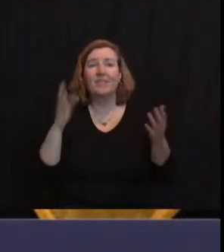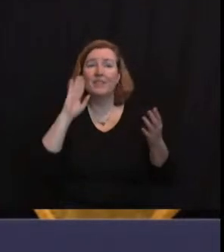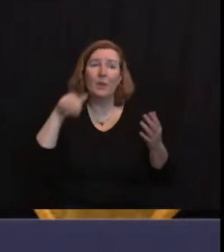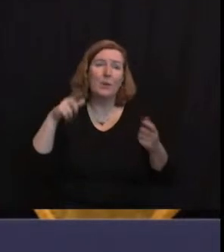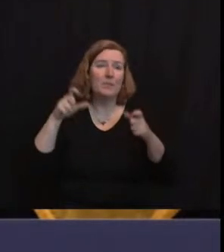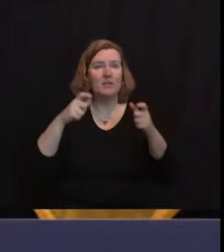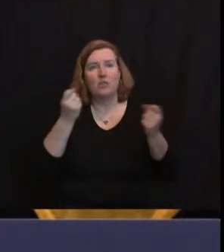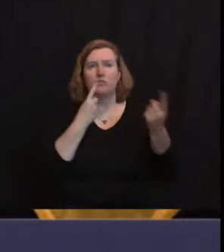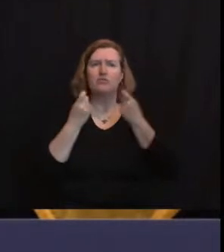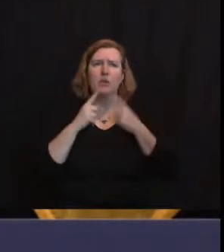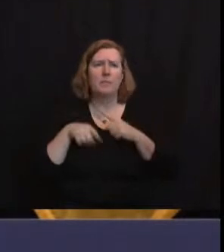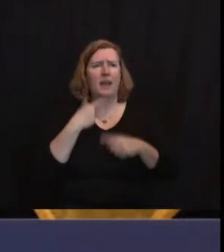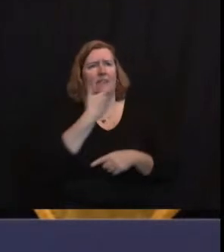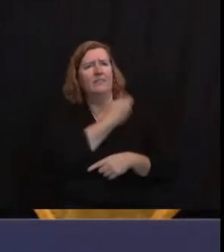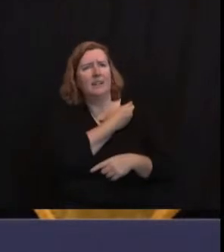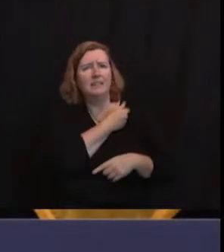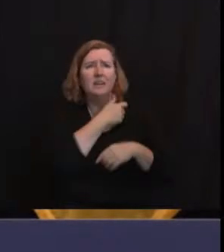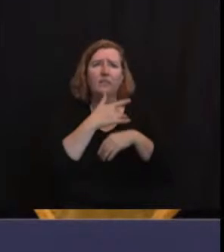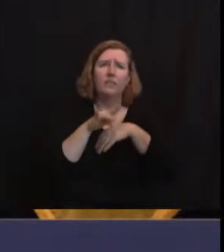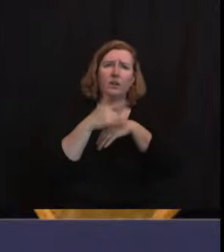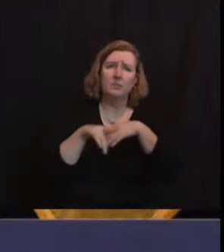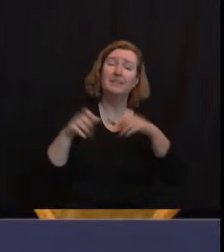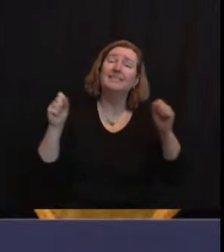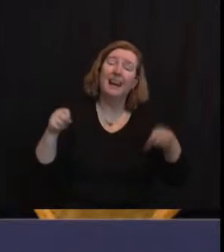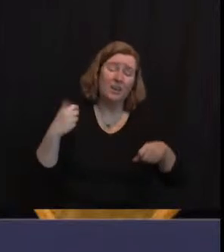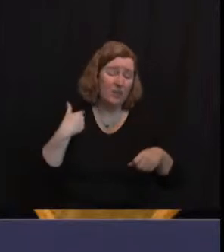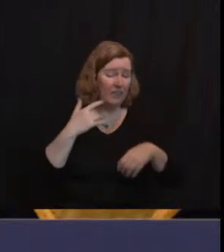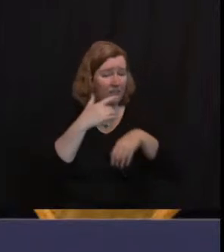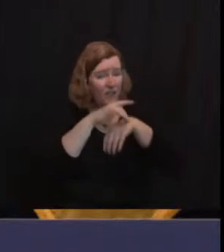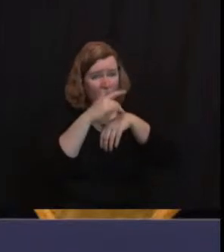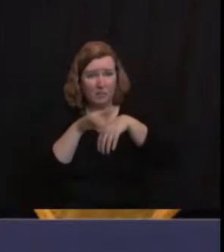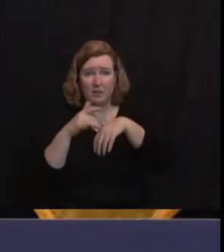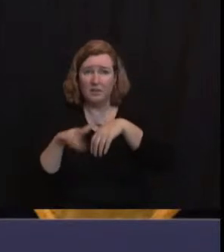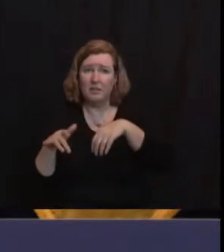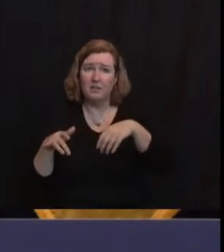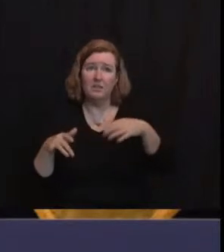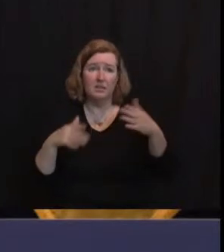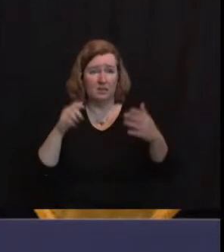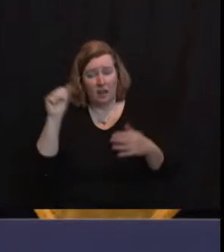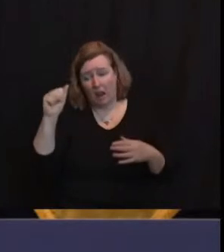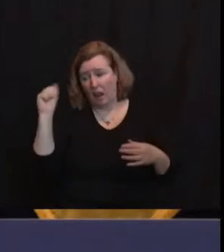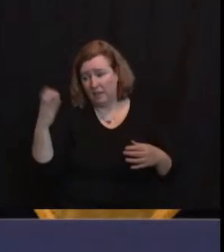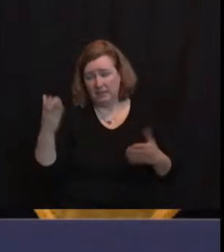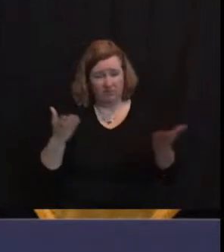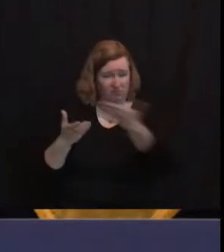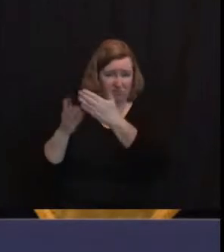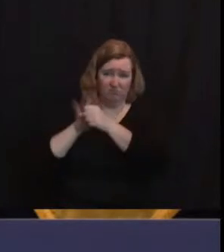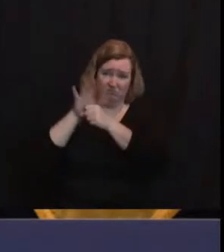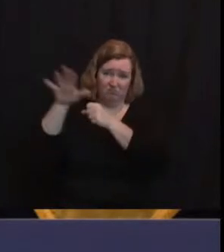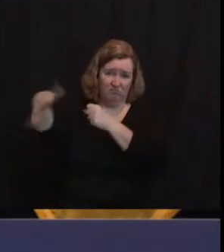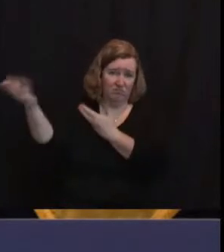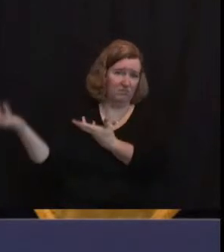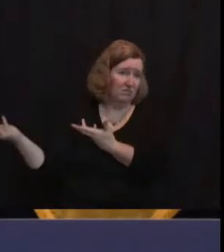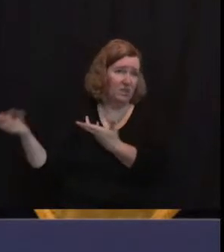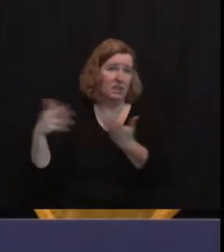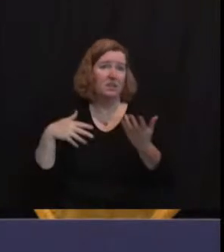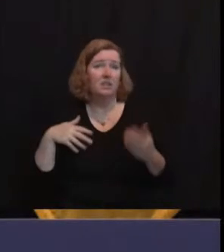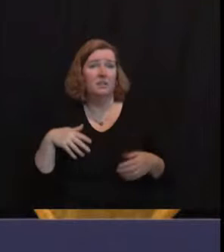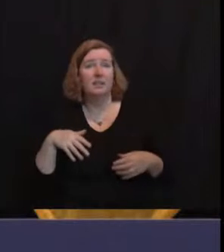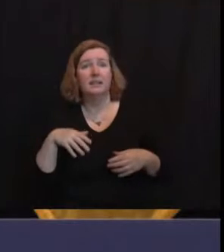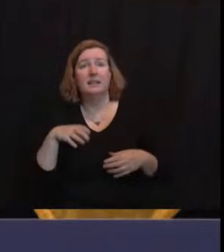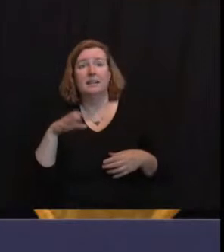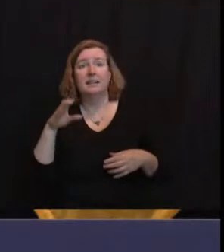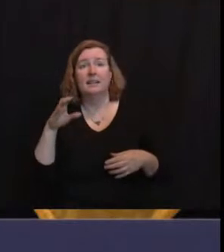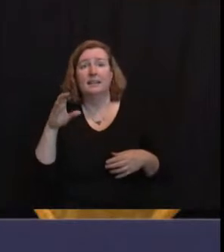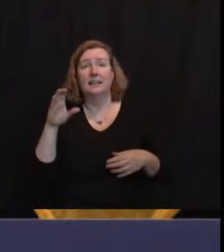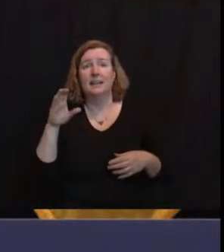availability. There is availability. I've seen it with my own eyes in Atlantic City. There's availability in Camden County. I believe, is